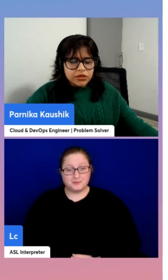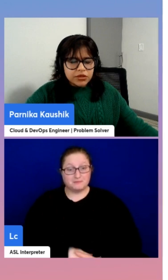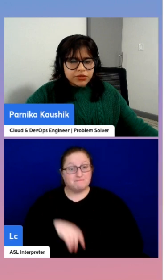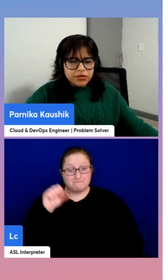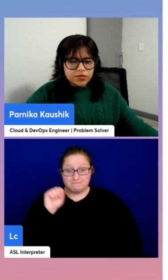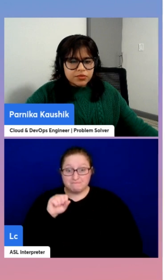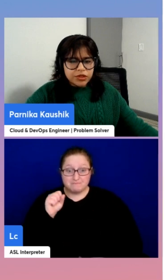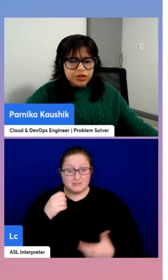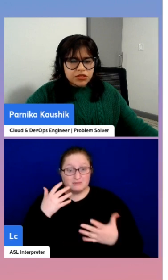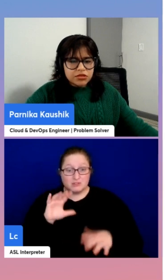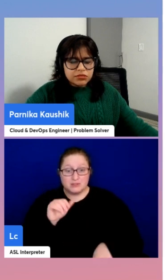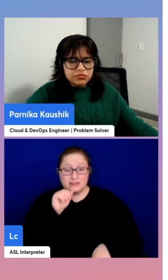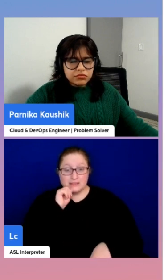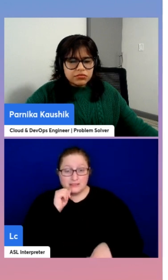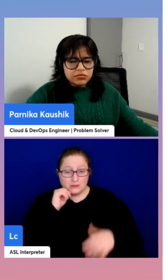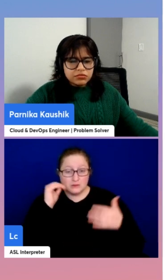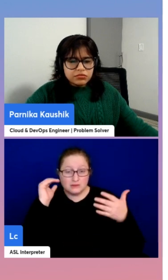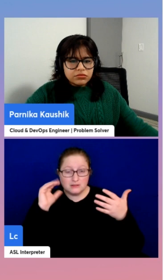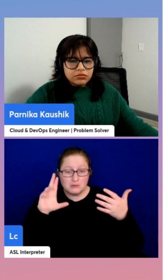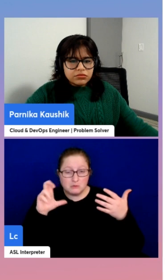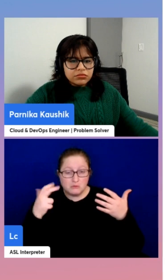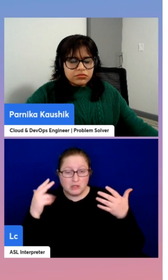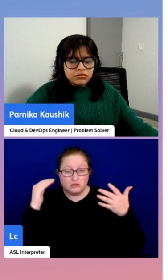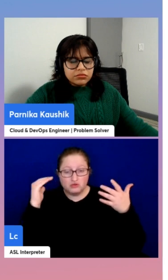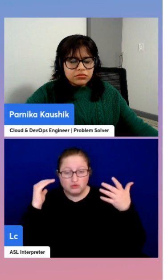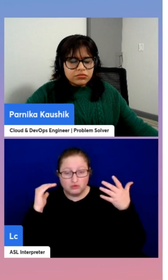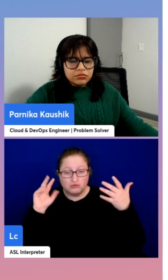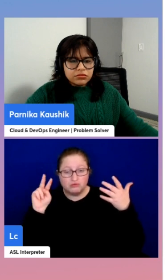couple secrets, branches.